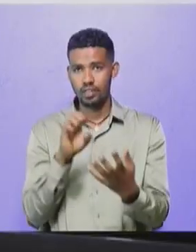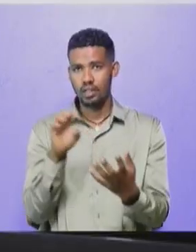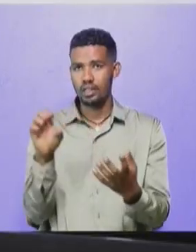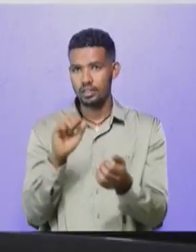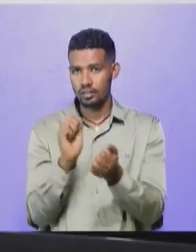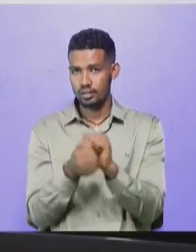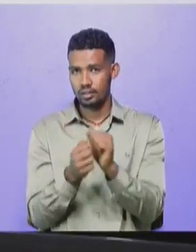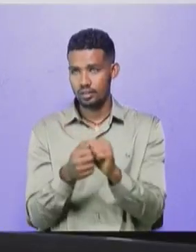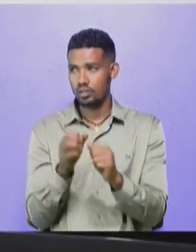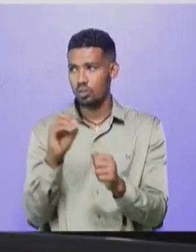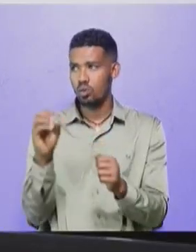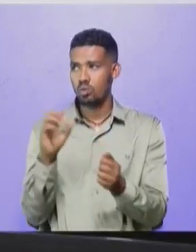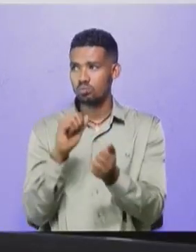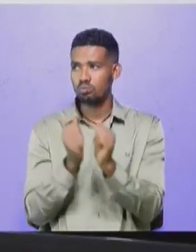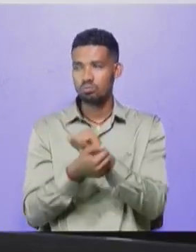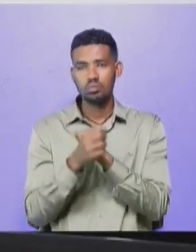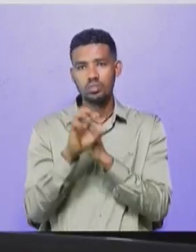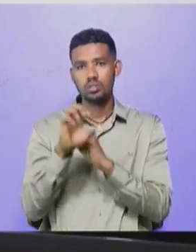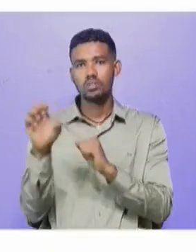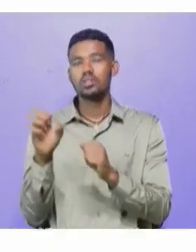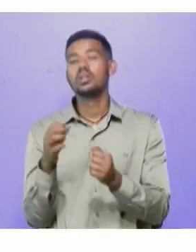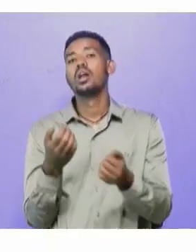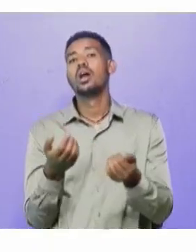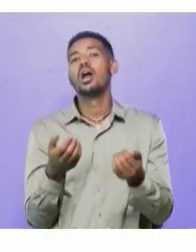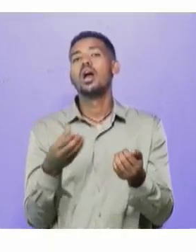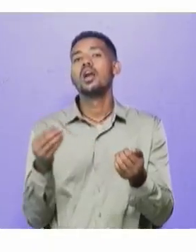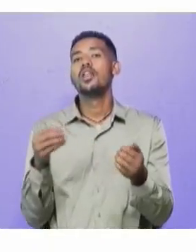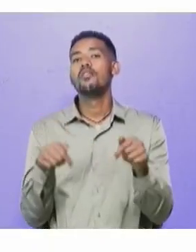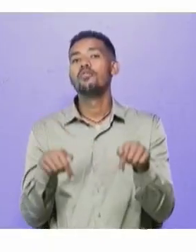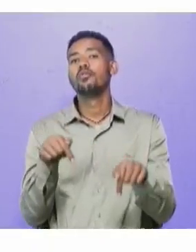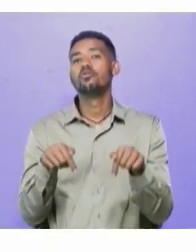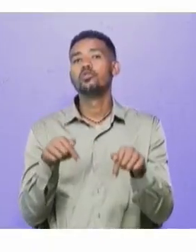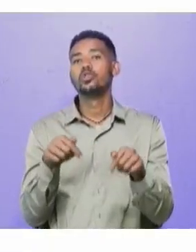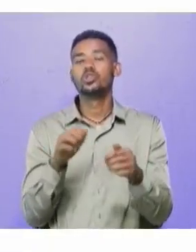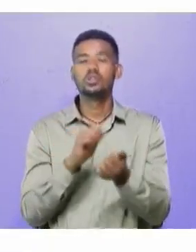Here is foot, foot,